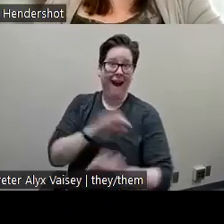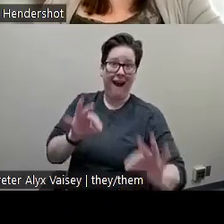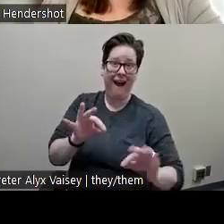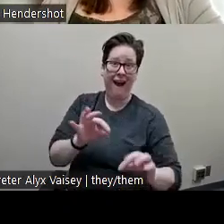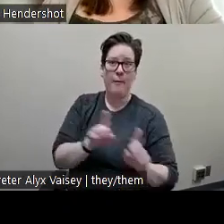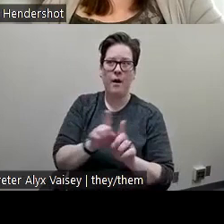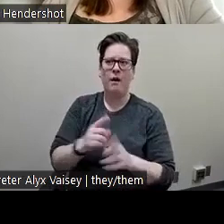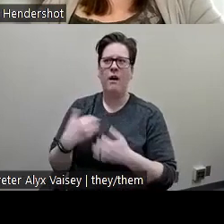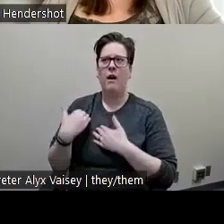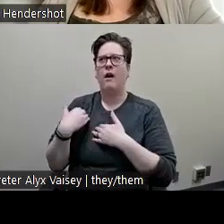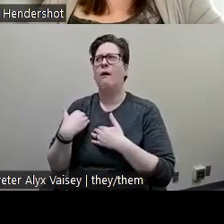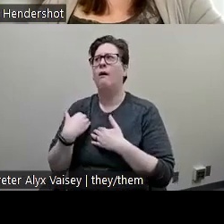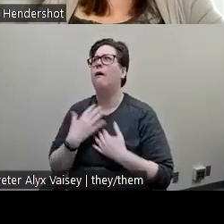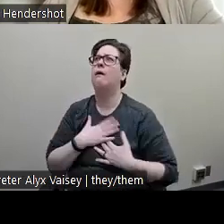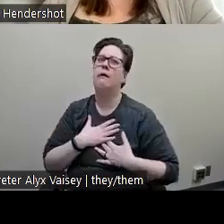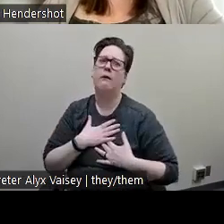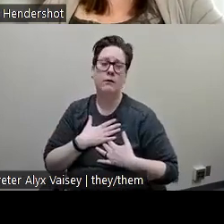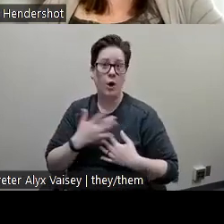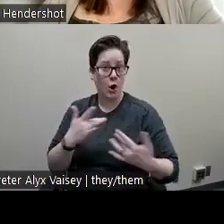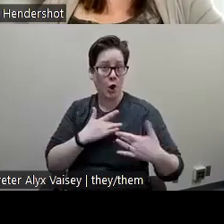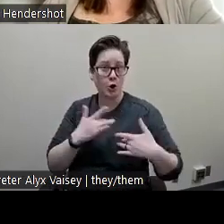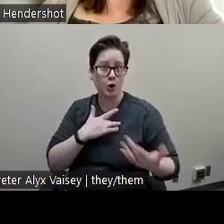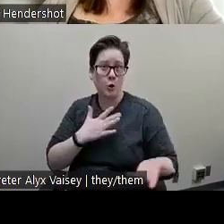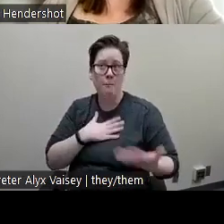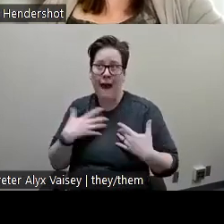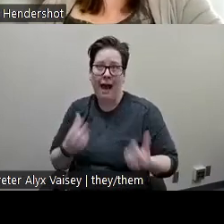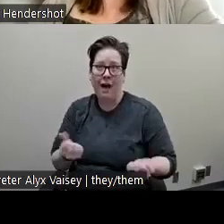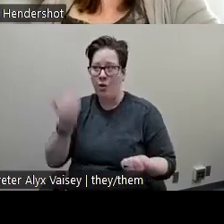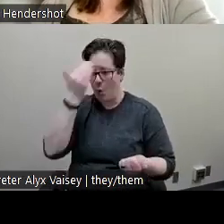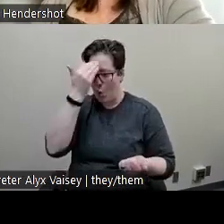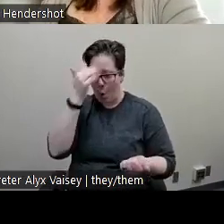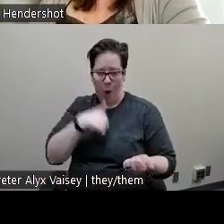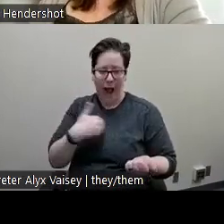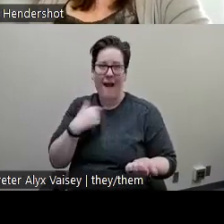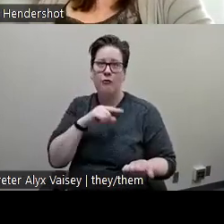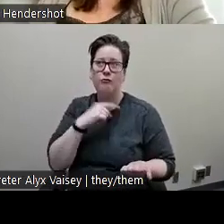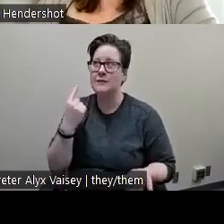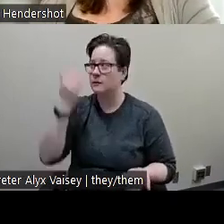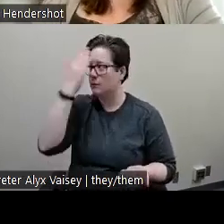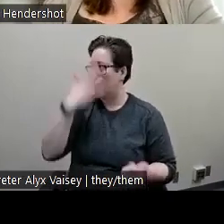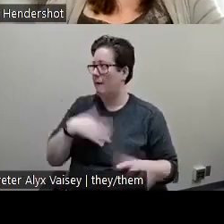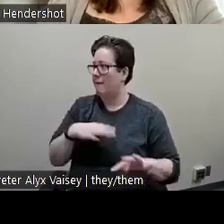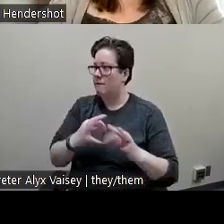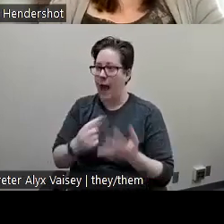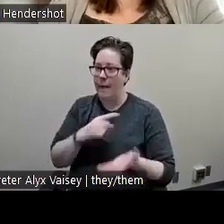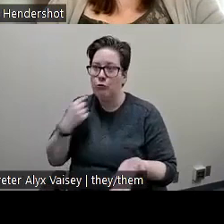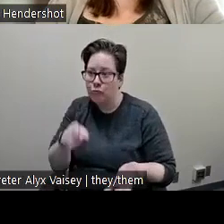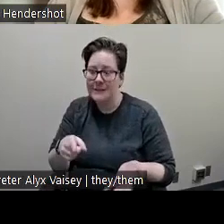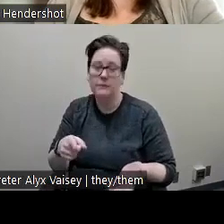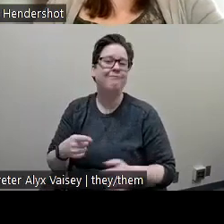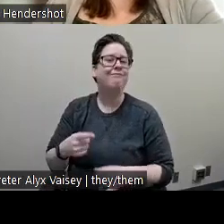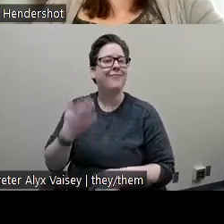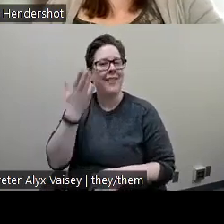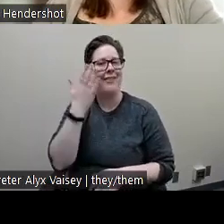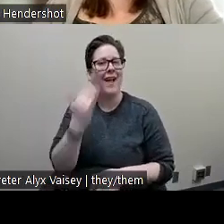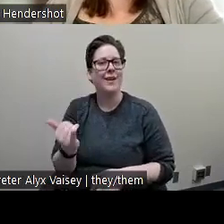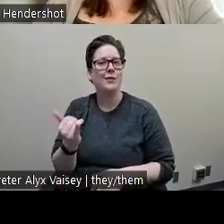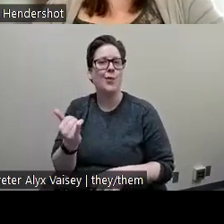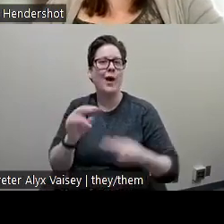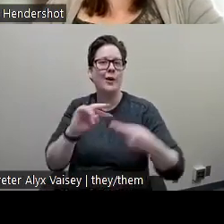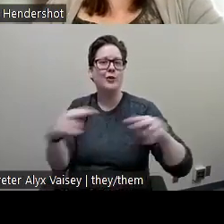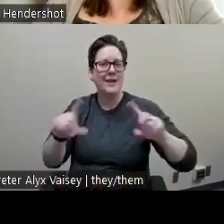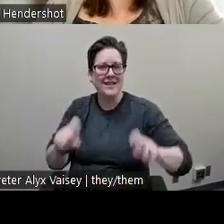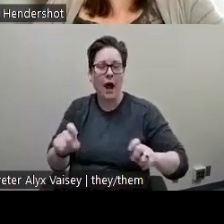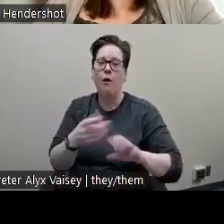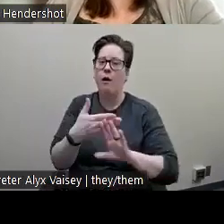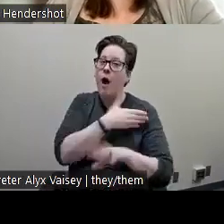burdensome. Concern for your own health and knowing that there's risk for you and your family. And that's why genetic testing, having counseling ahead of